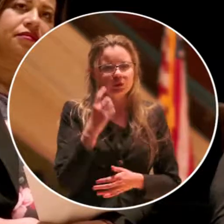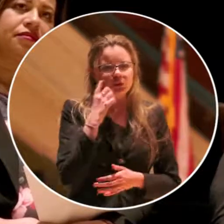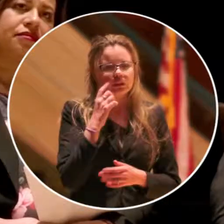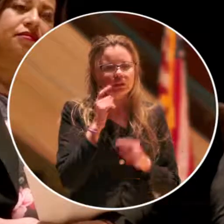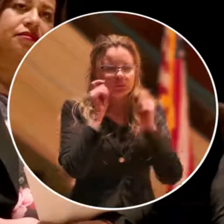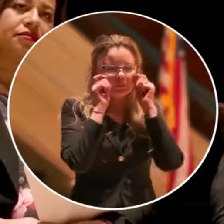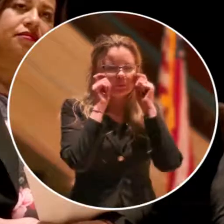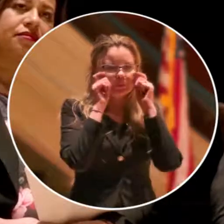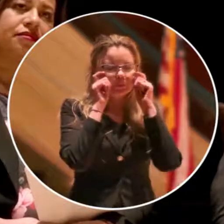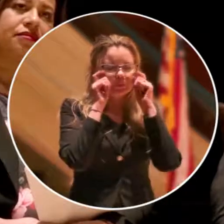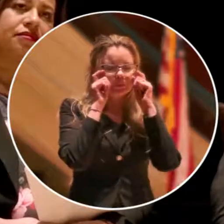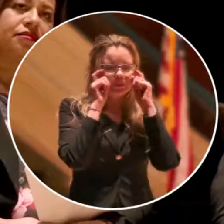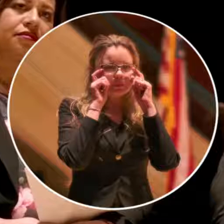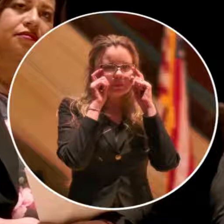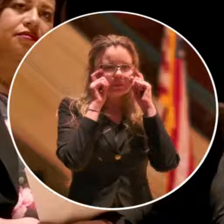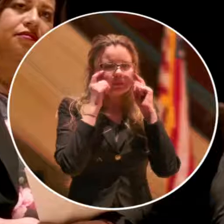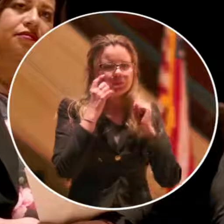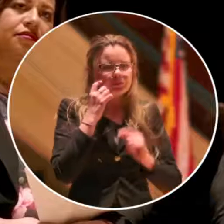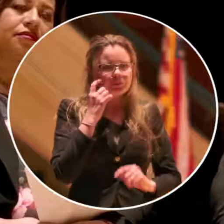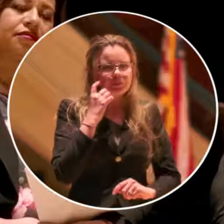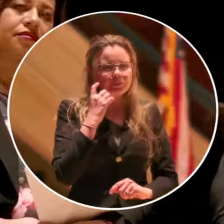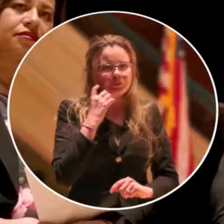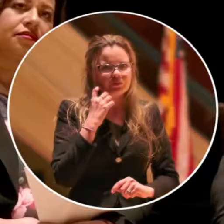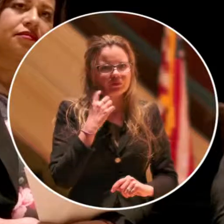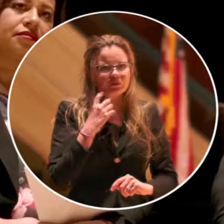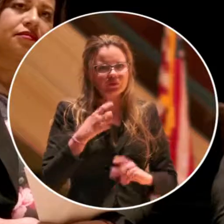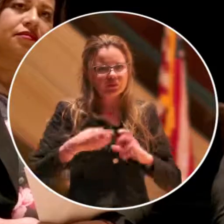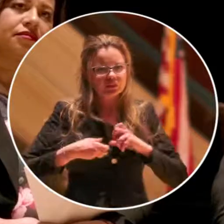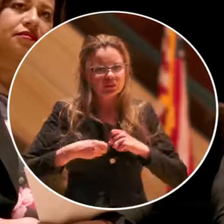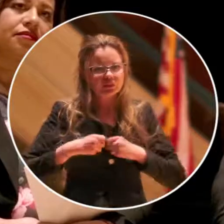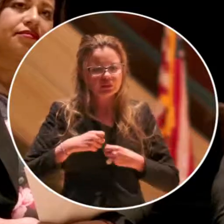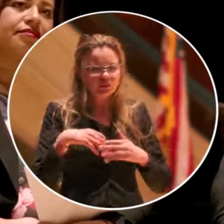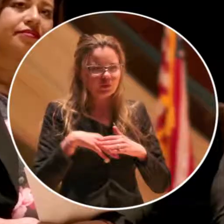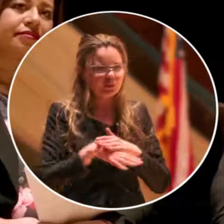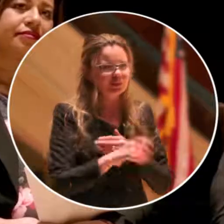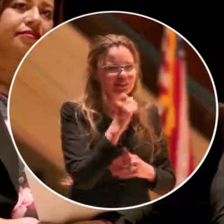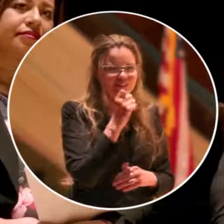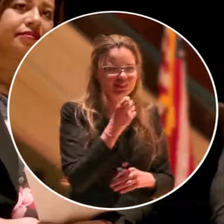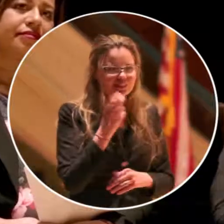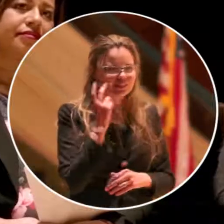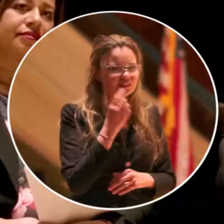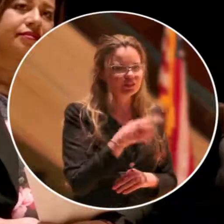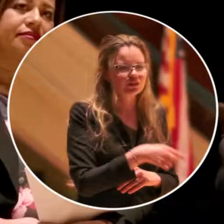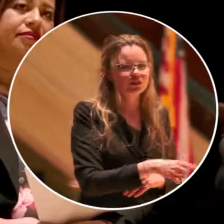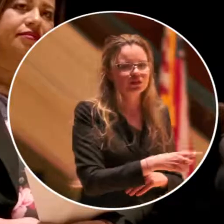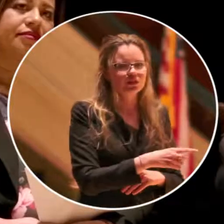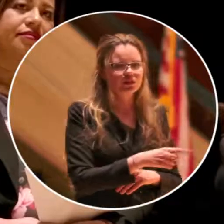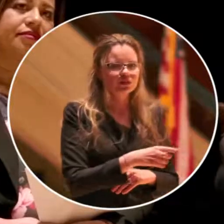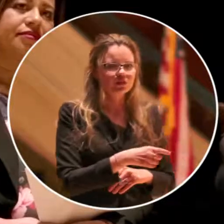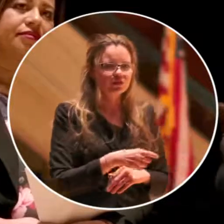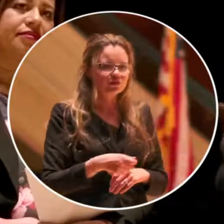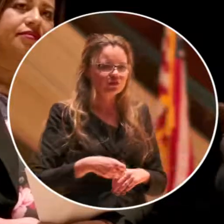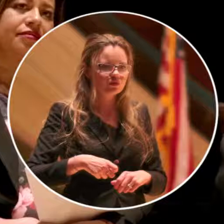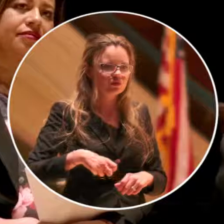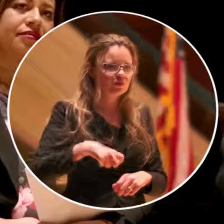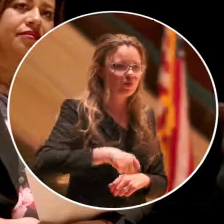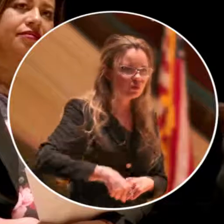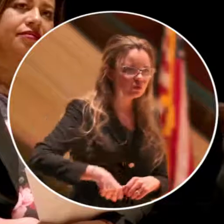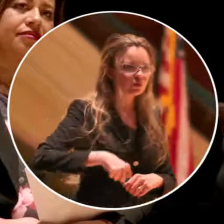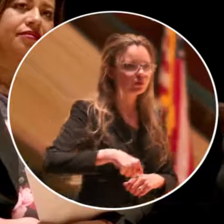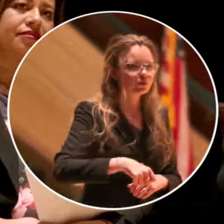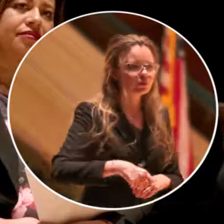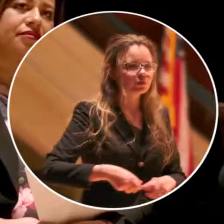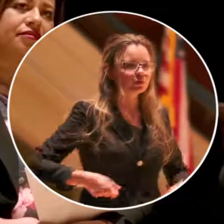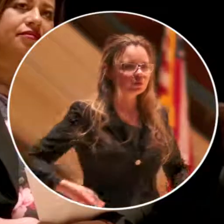knew what she was thinking. It would hurt our hearts to walk in without seeing her, on her feet, with her walker, and then in a